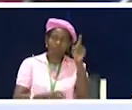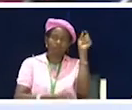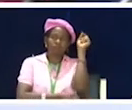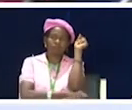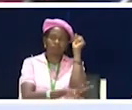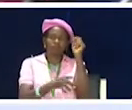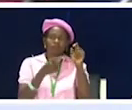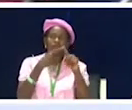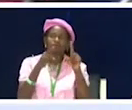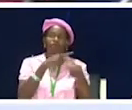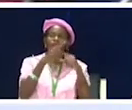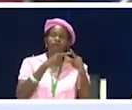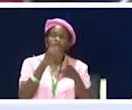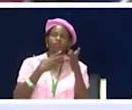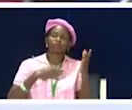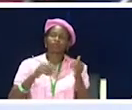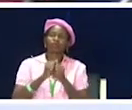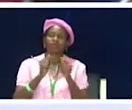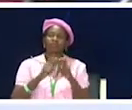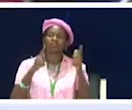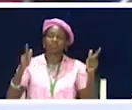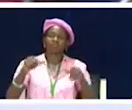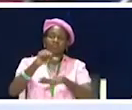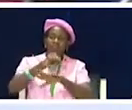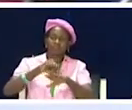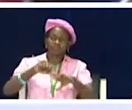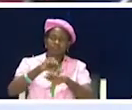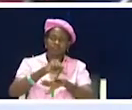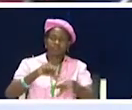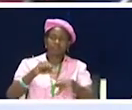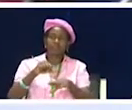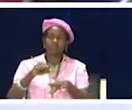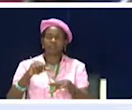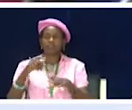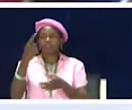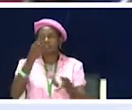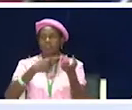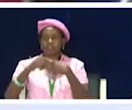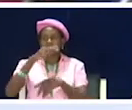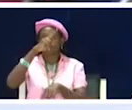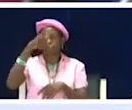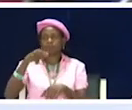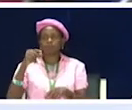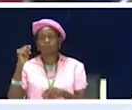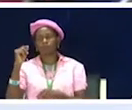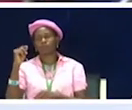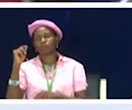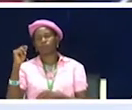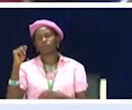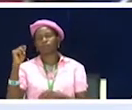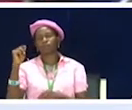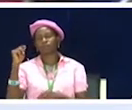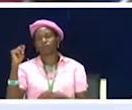But then when somebody with a greater anointing than Joshua came on the scene,